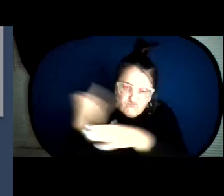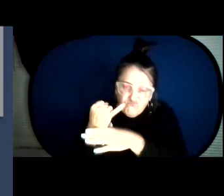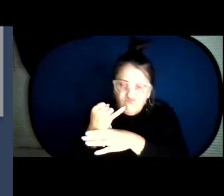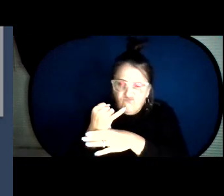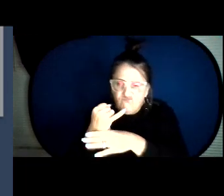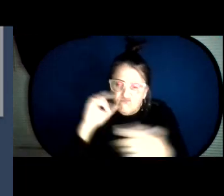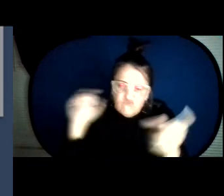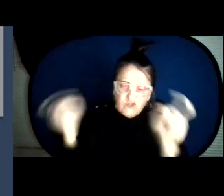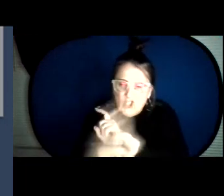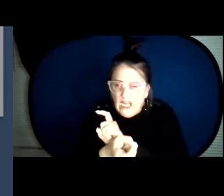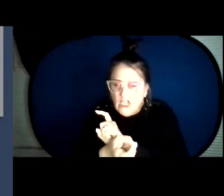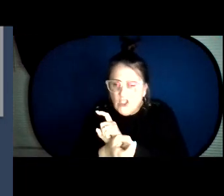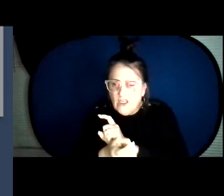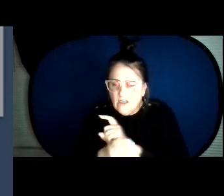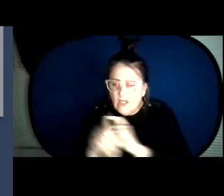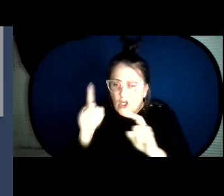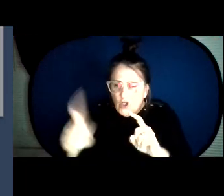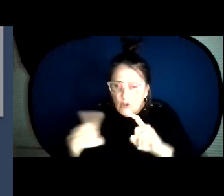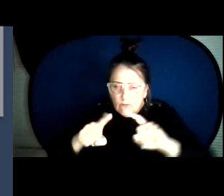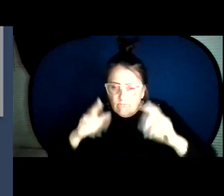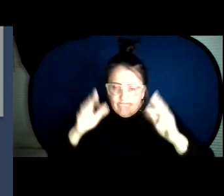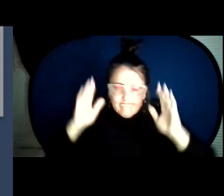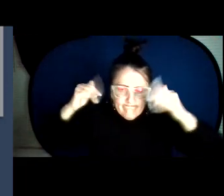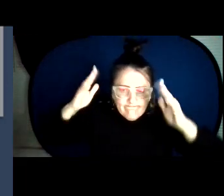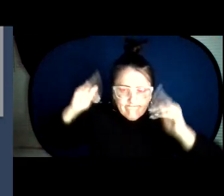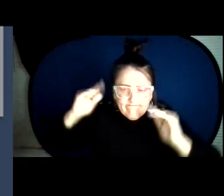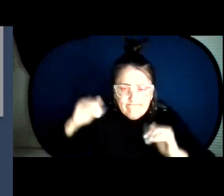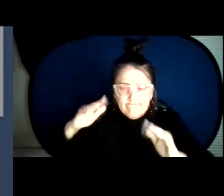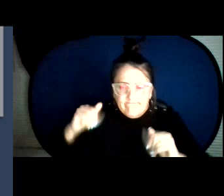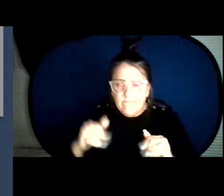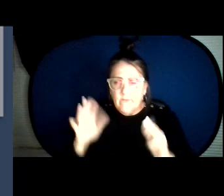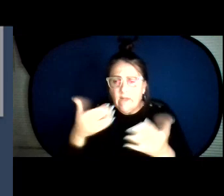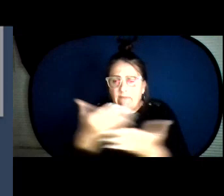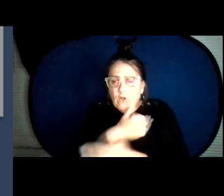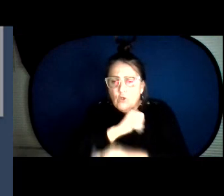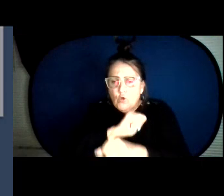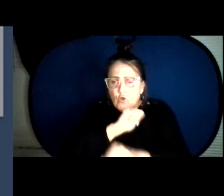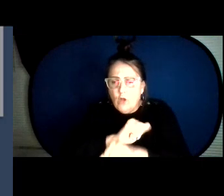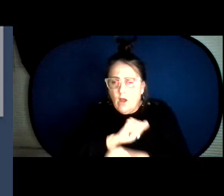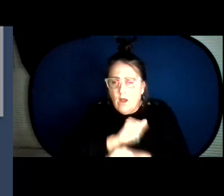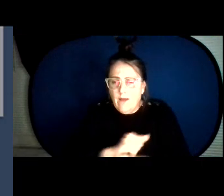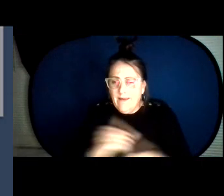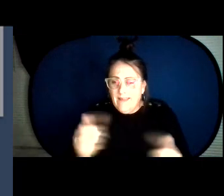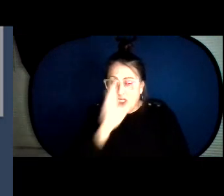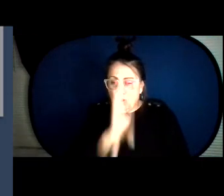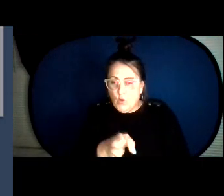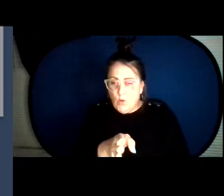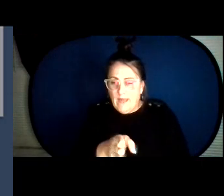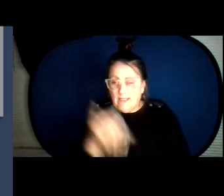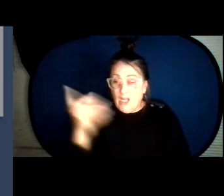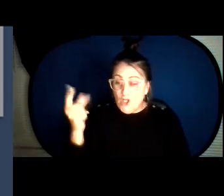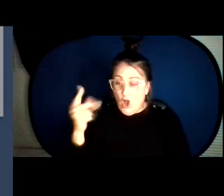changing what you had anticipated. Certainly you have a new job. You probably never thought you were going to direct a dog around here,